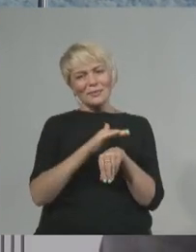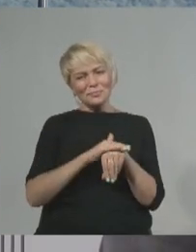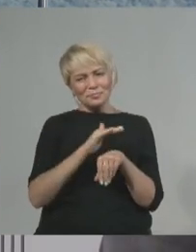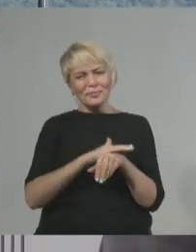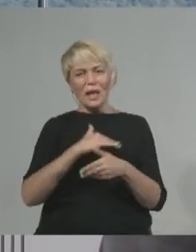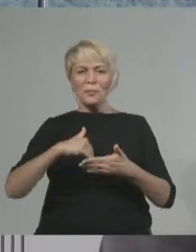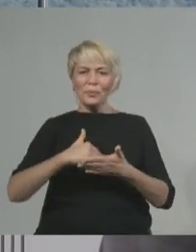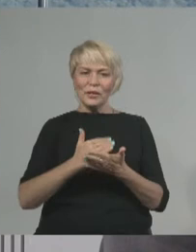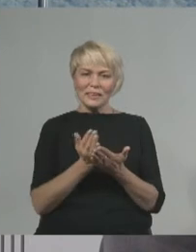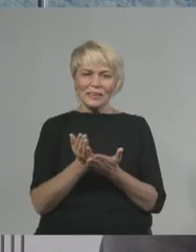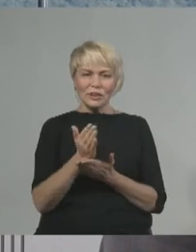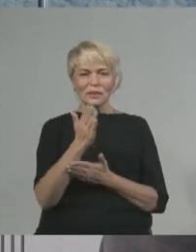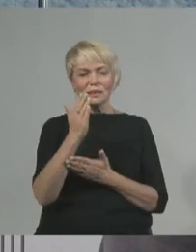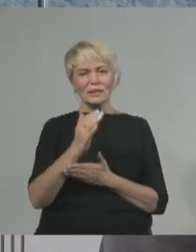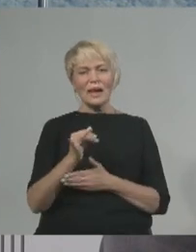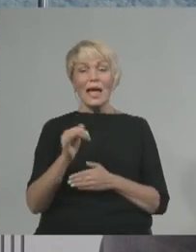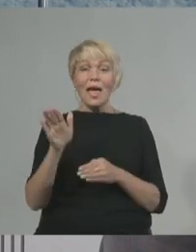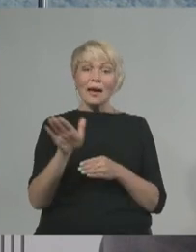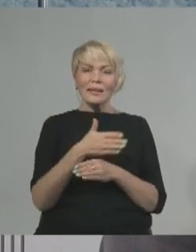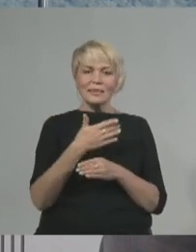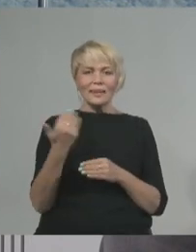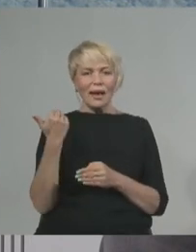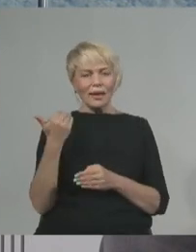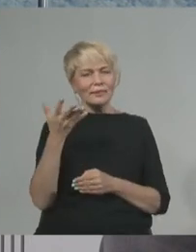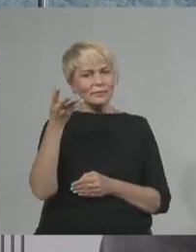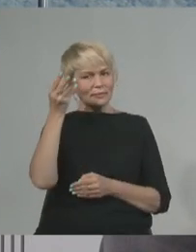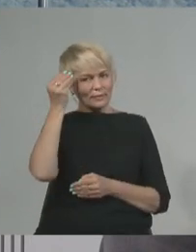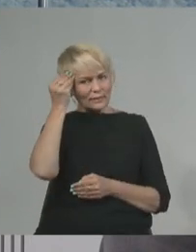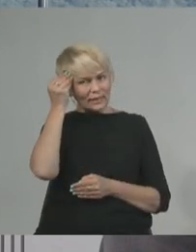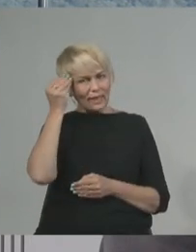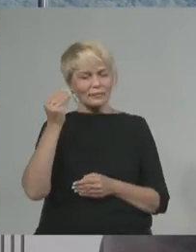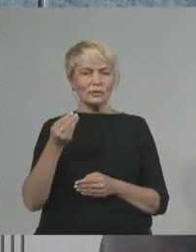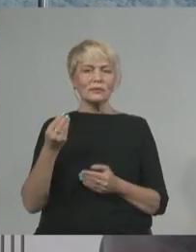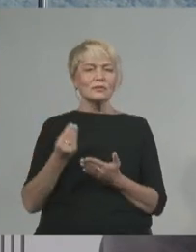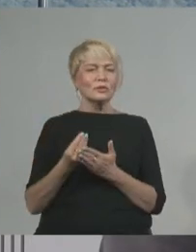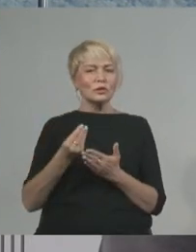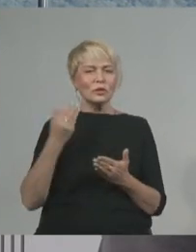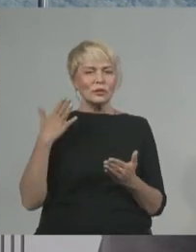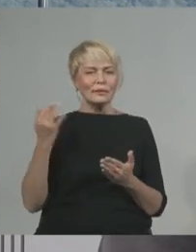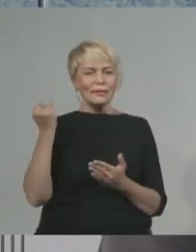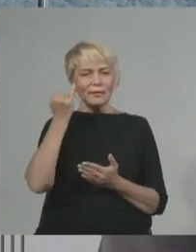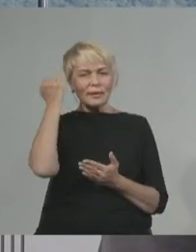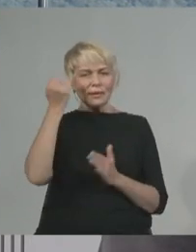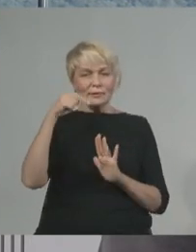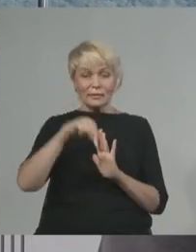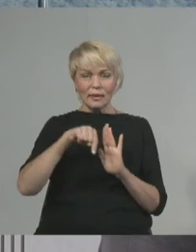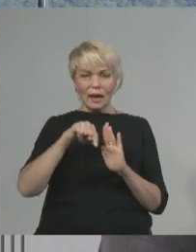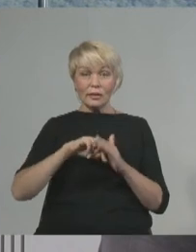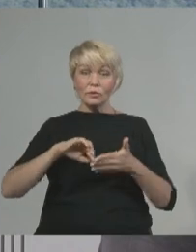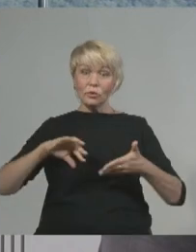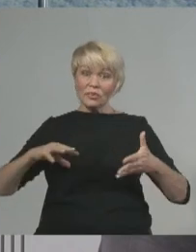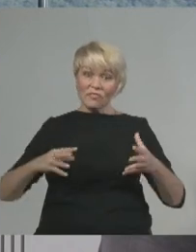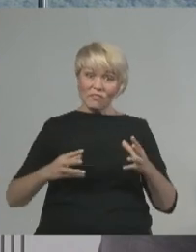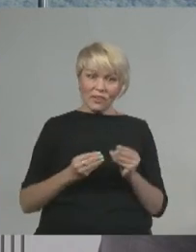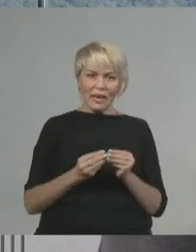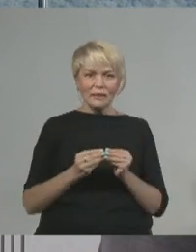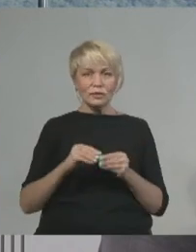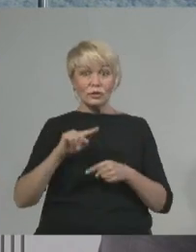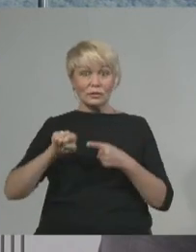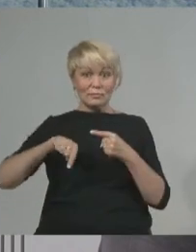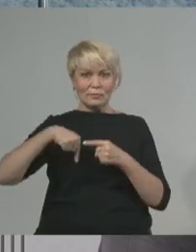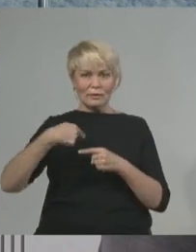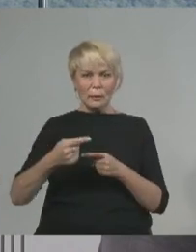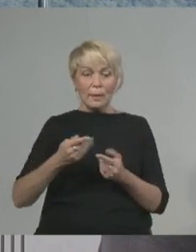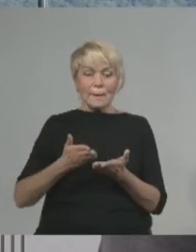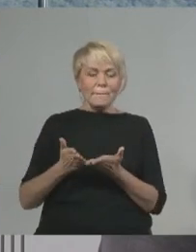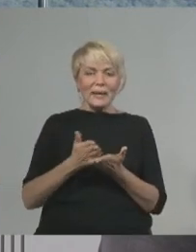politically loyal or audience or that shares their values but also to go wider